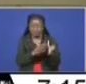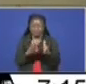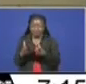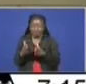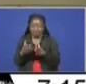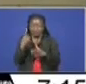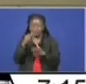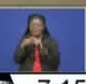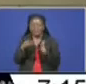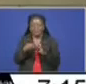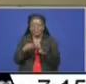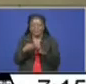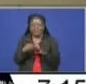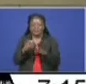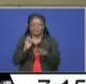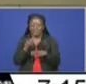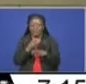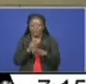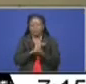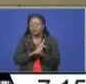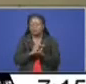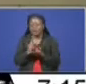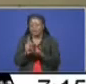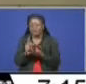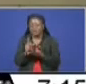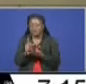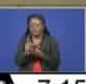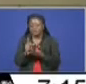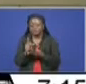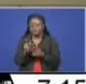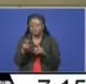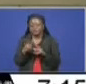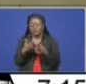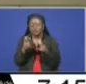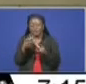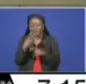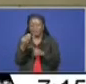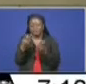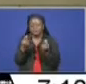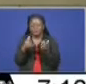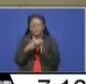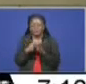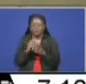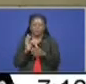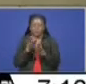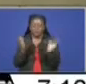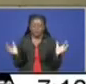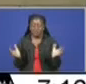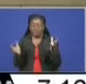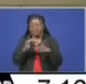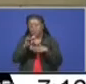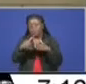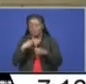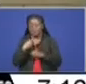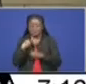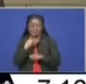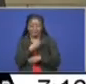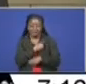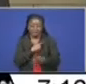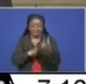just accommodate them and allow them to do it on site. As a matter of fact, we encourage all of the staff to come out and be as